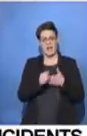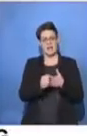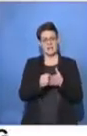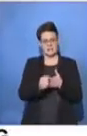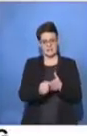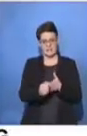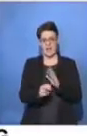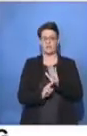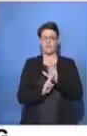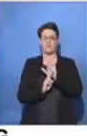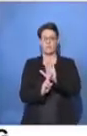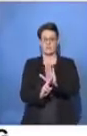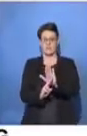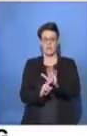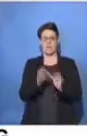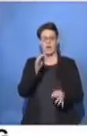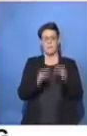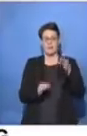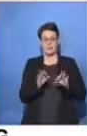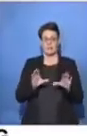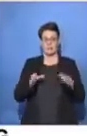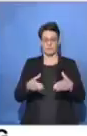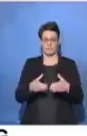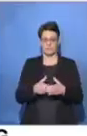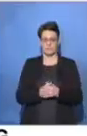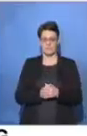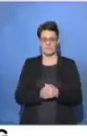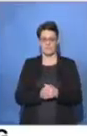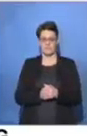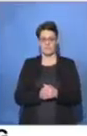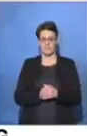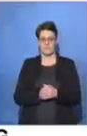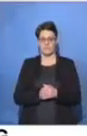and representatives of political parties,